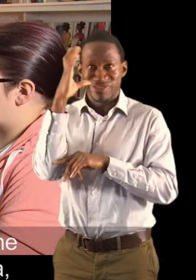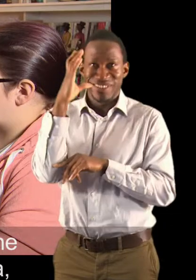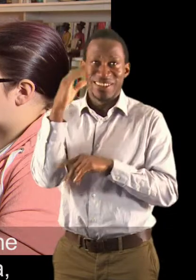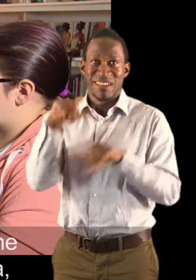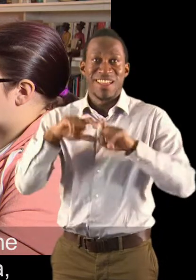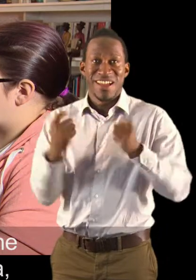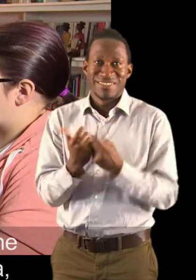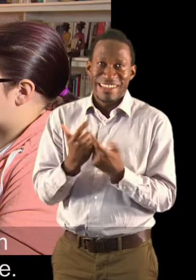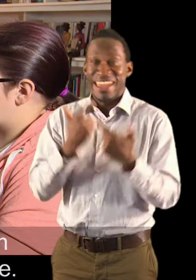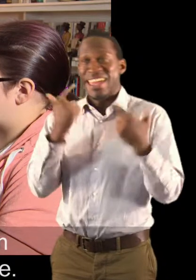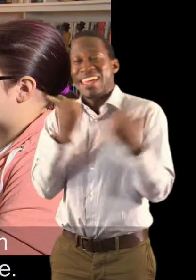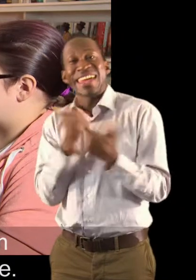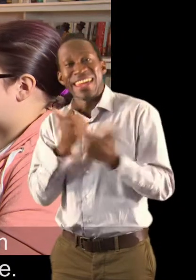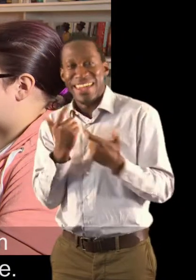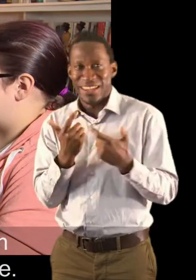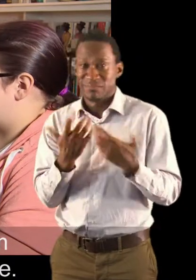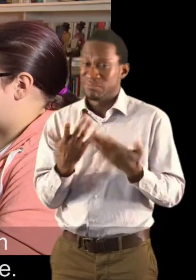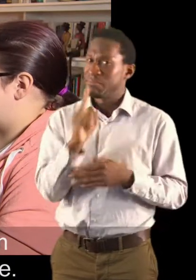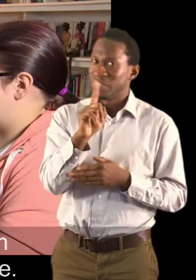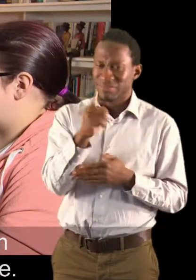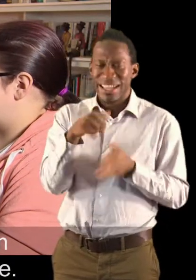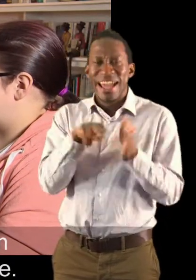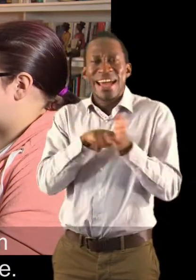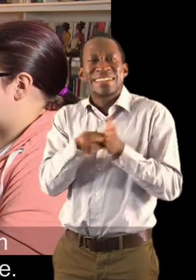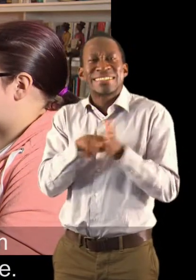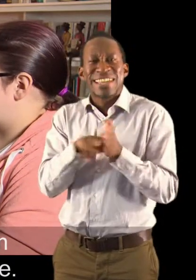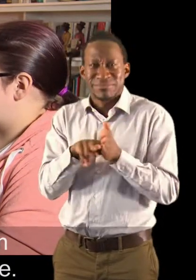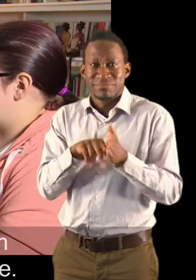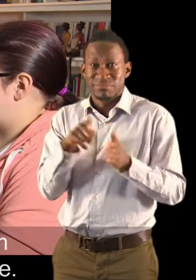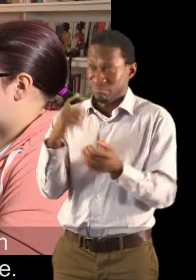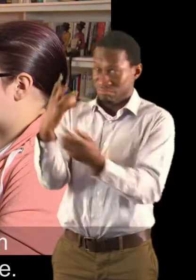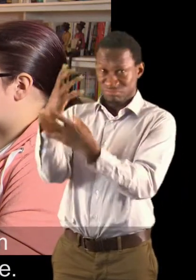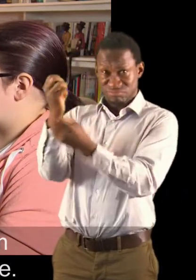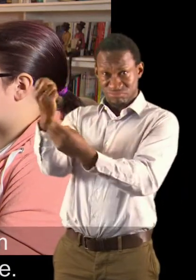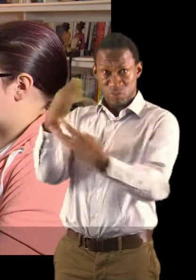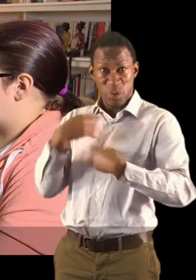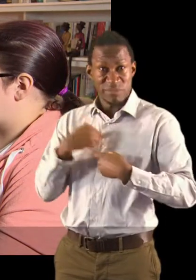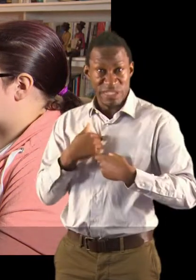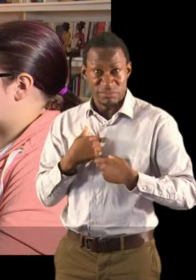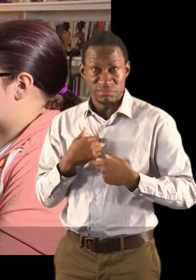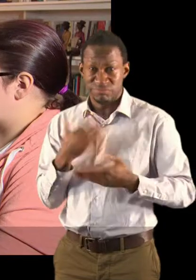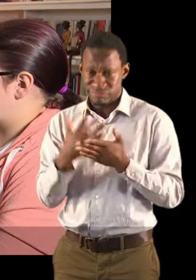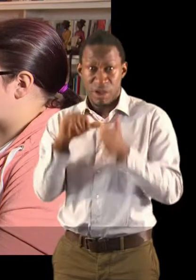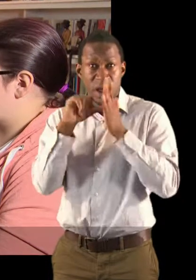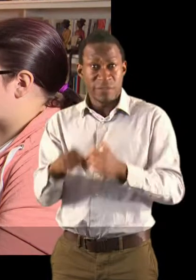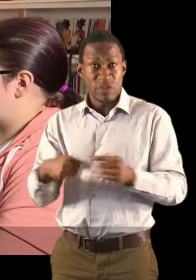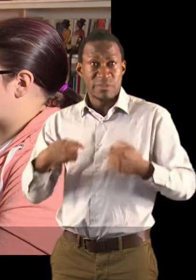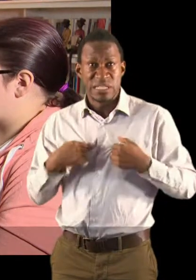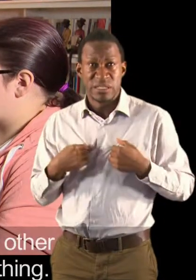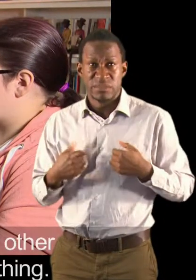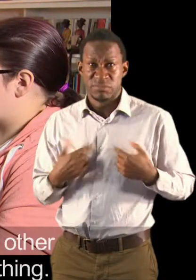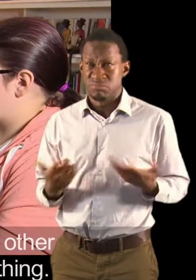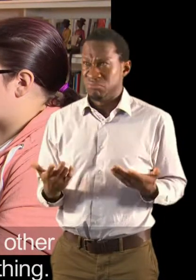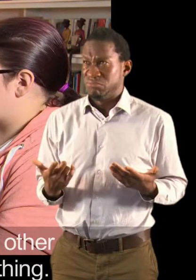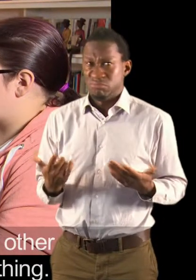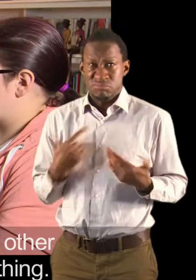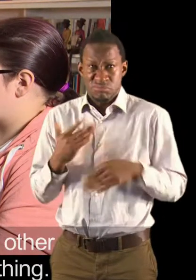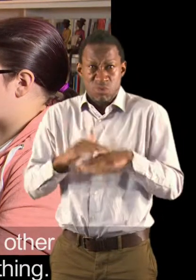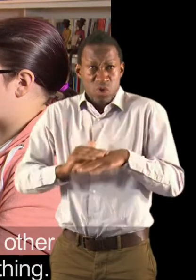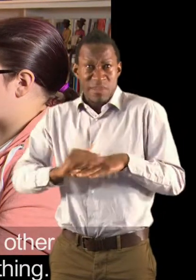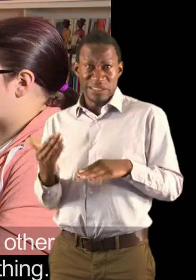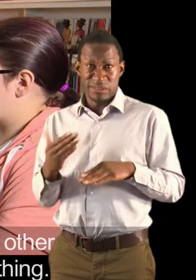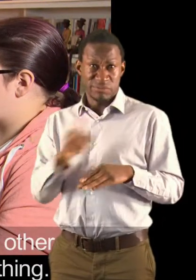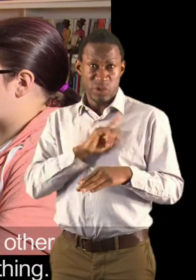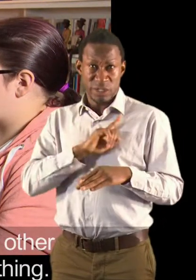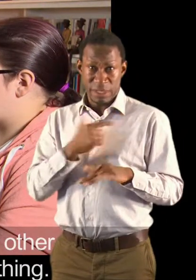the class, but I was told the exam would be too hard for me. I sort of didn't mind, as I was